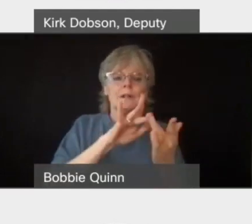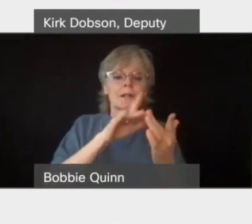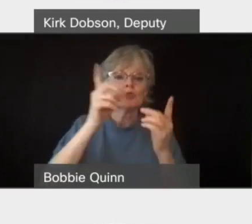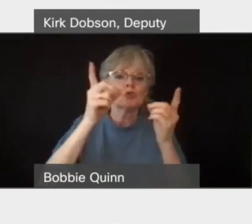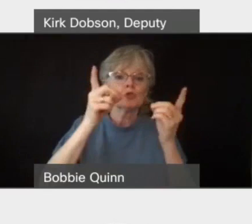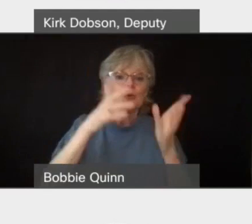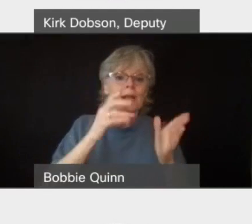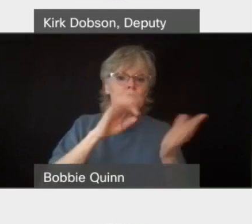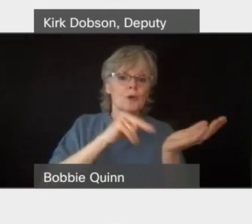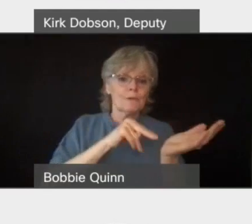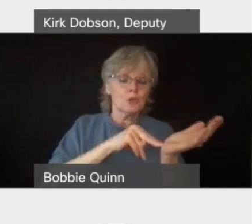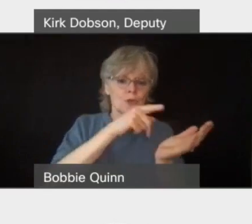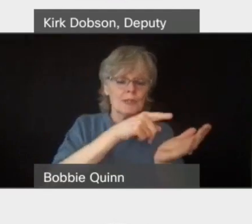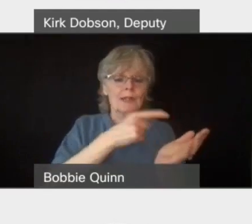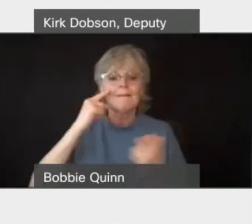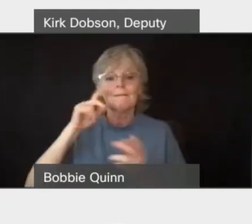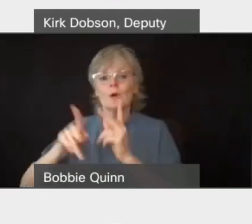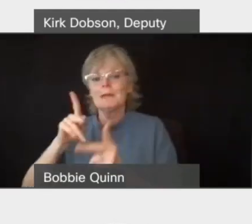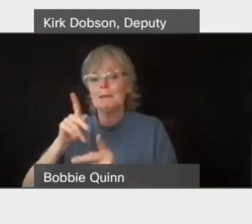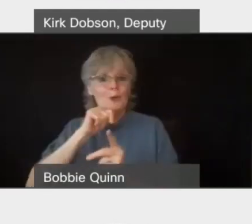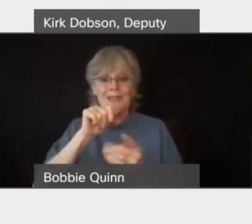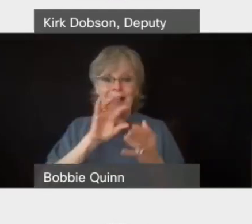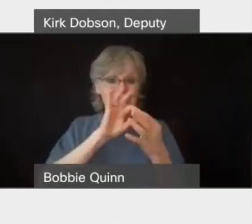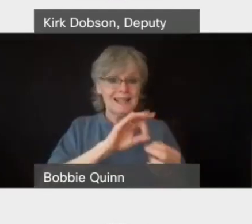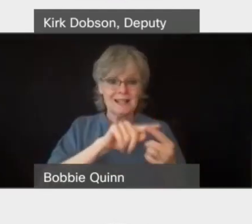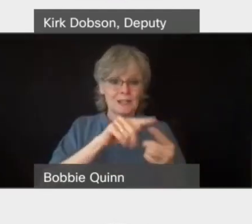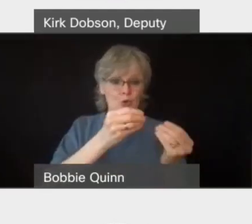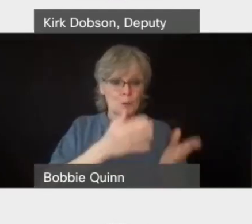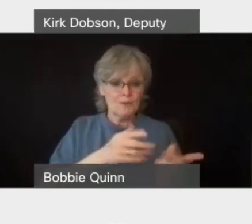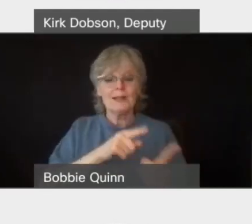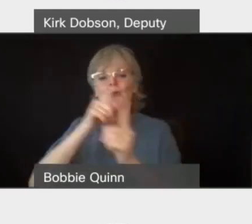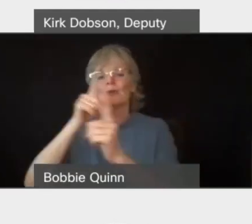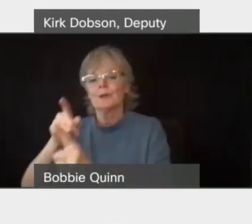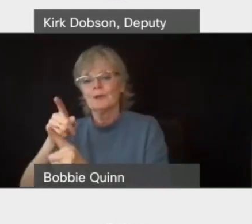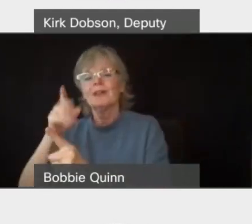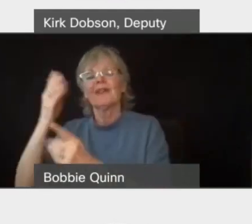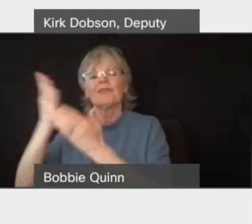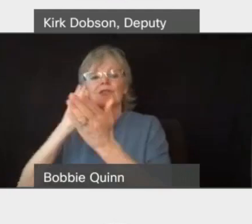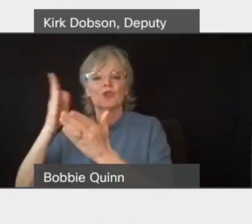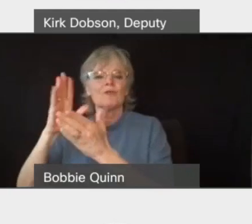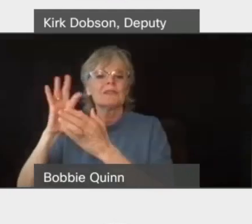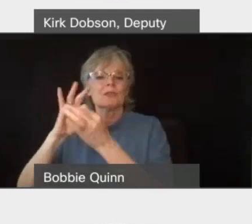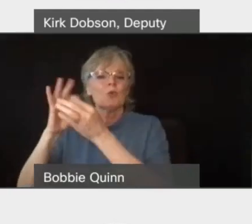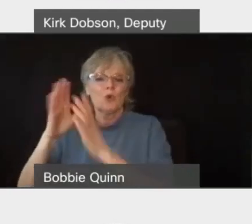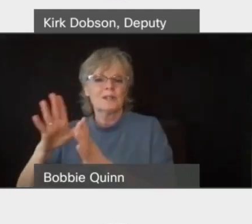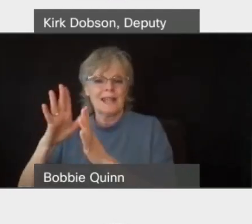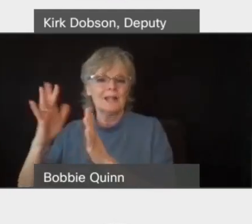nursing, and for the folks who are not connected to a provider, the service coordinators reached out.